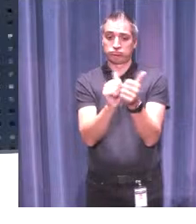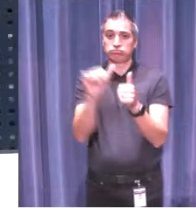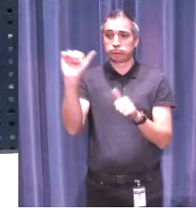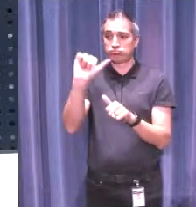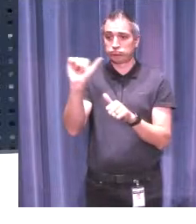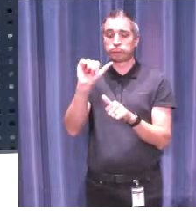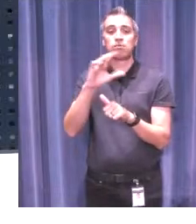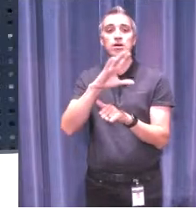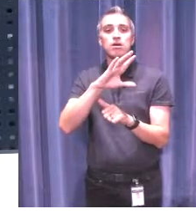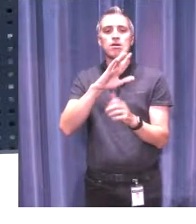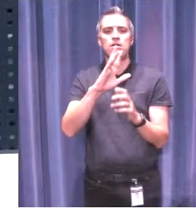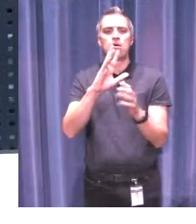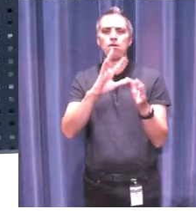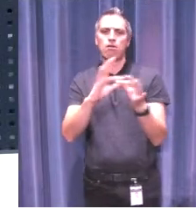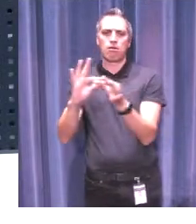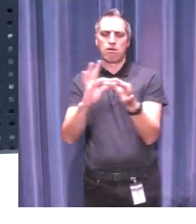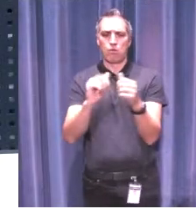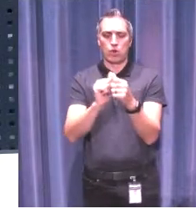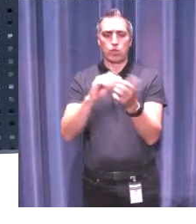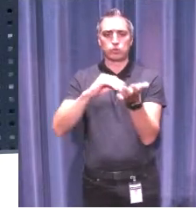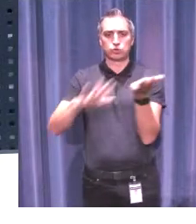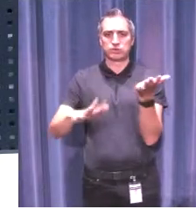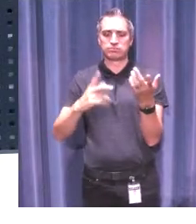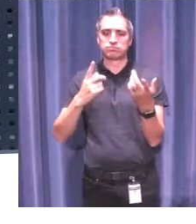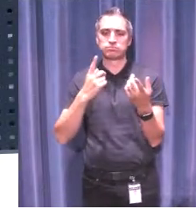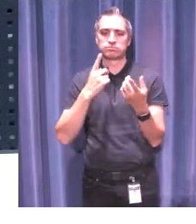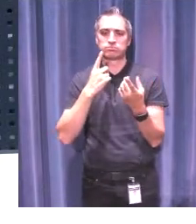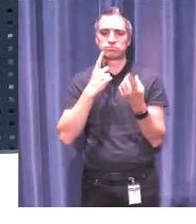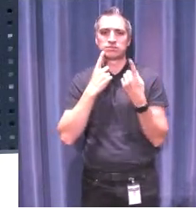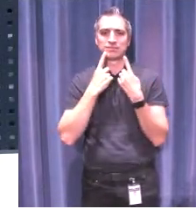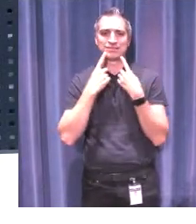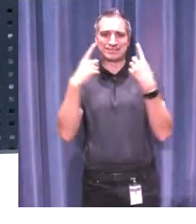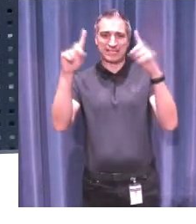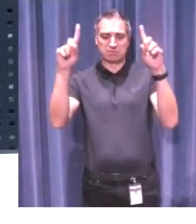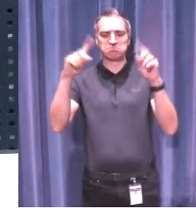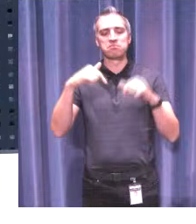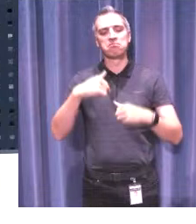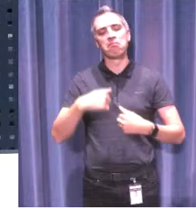Yeah. I've evolved over time on that,